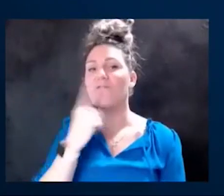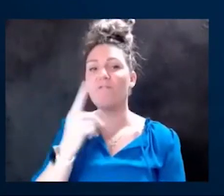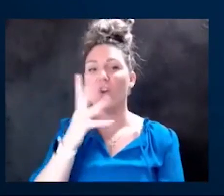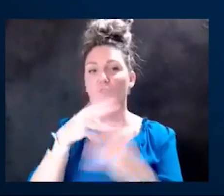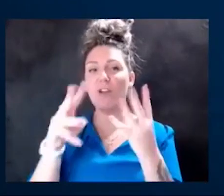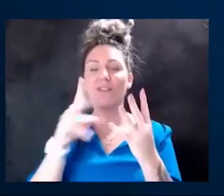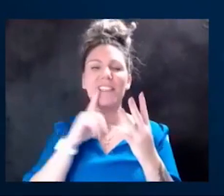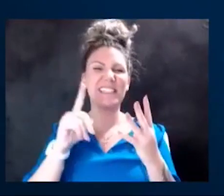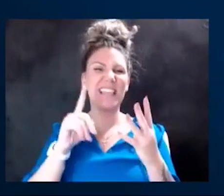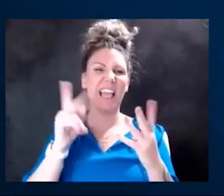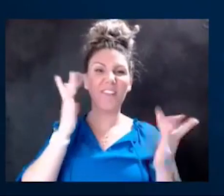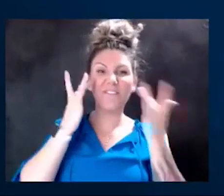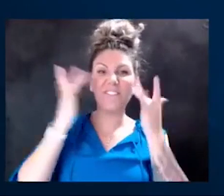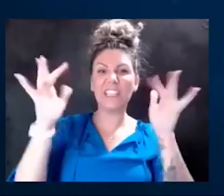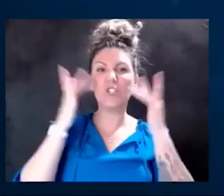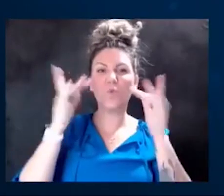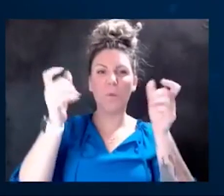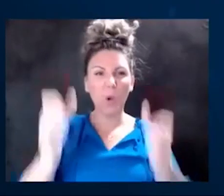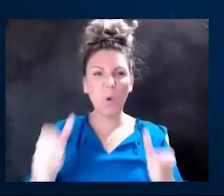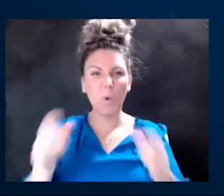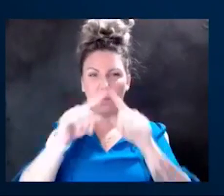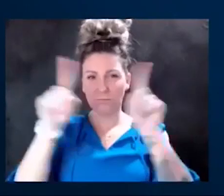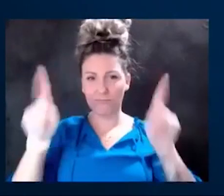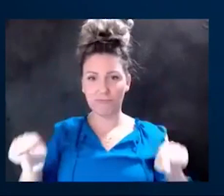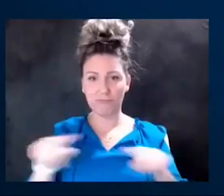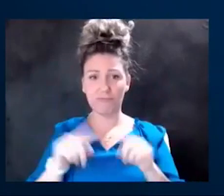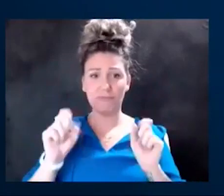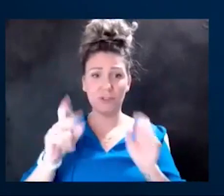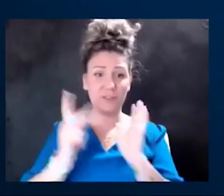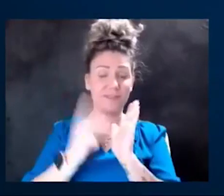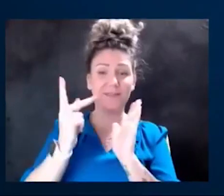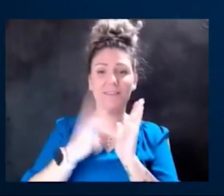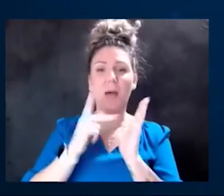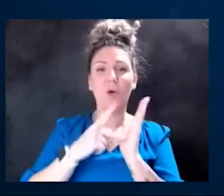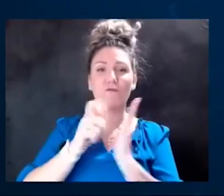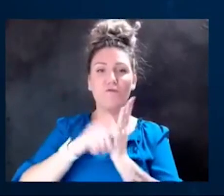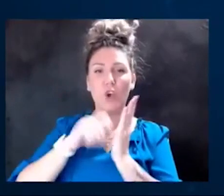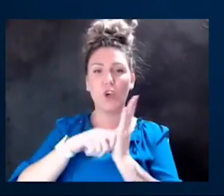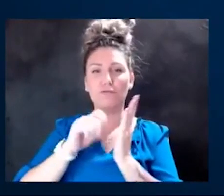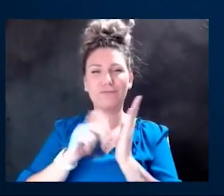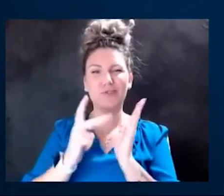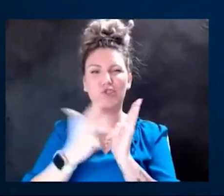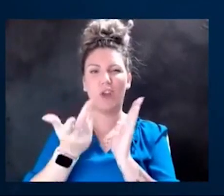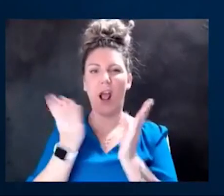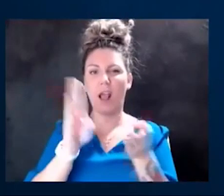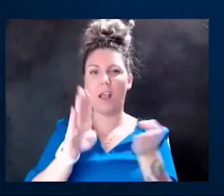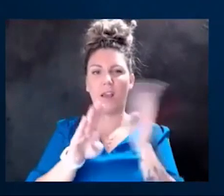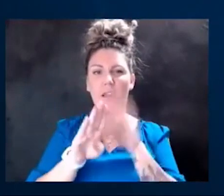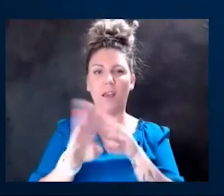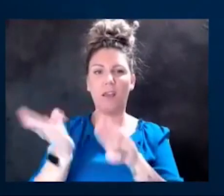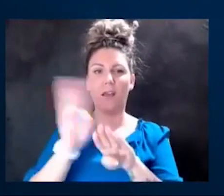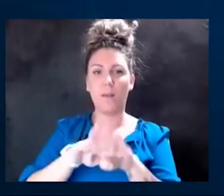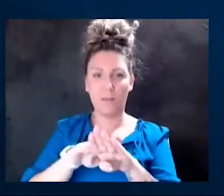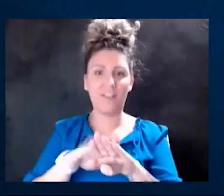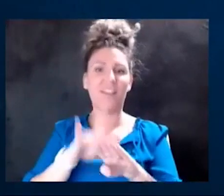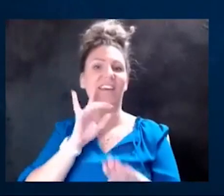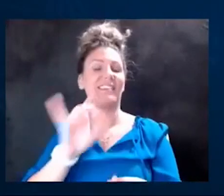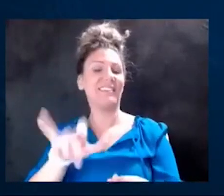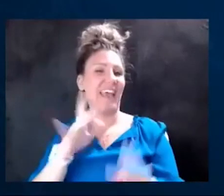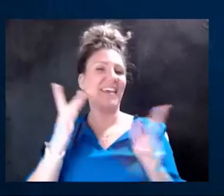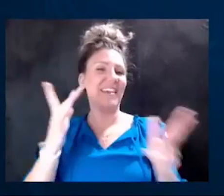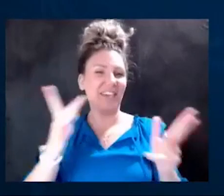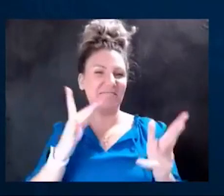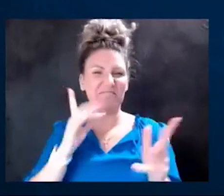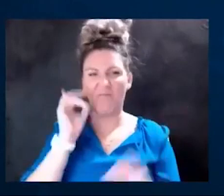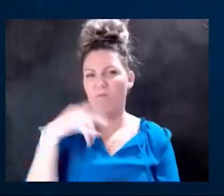poster. This one could almost even double as a brochure. It's got that like trifold feel to it. So kind of in that spirit,